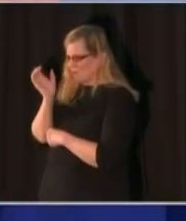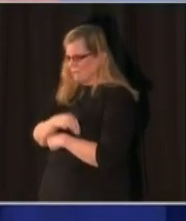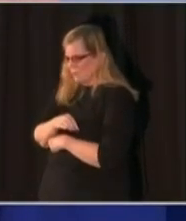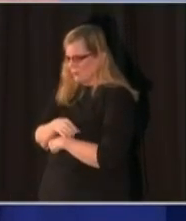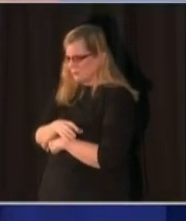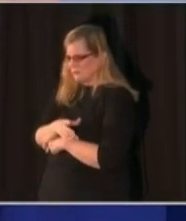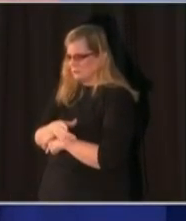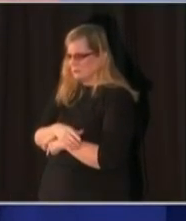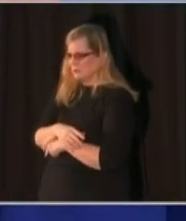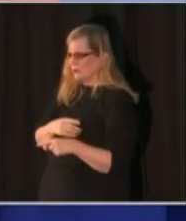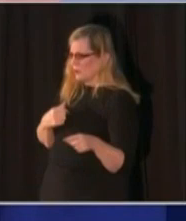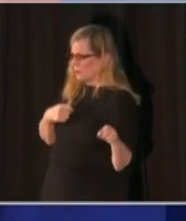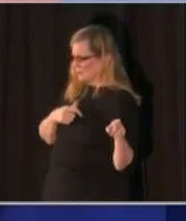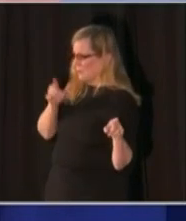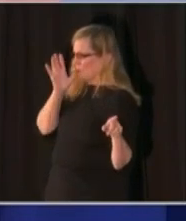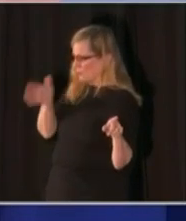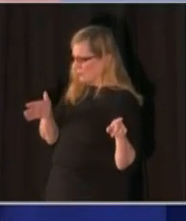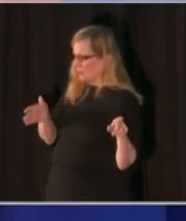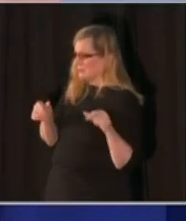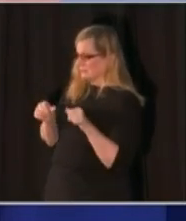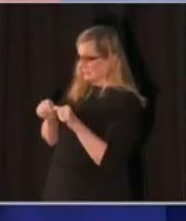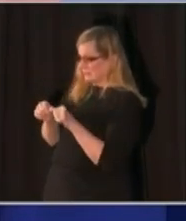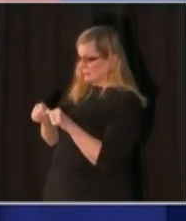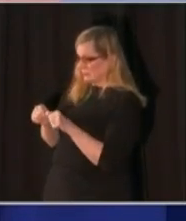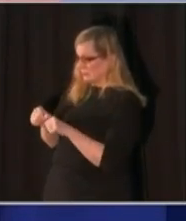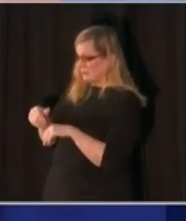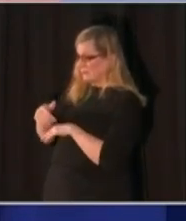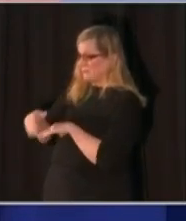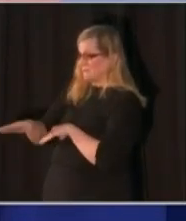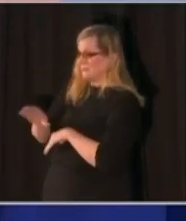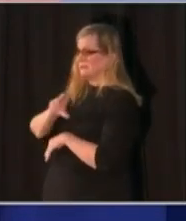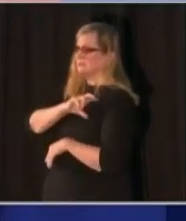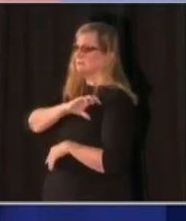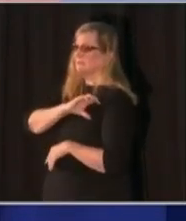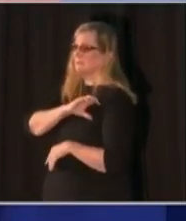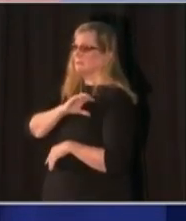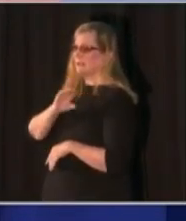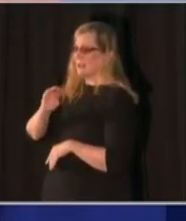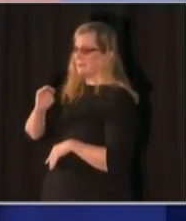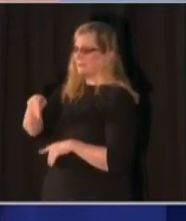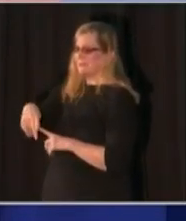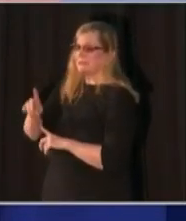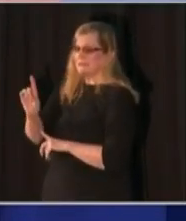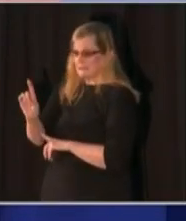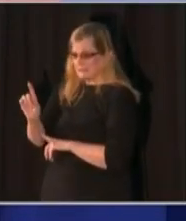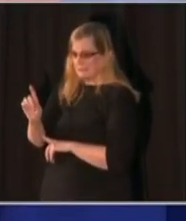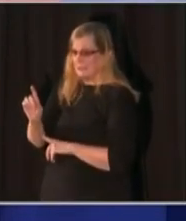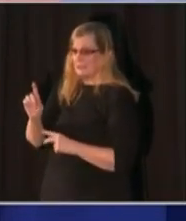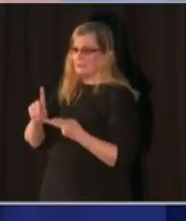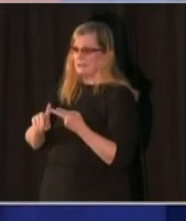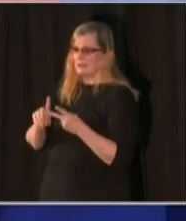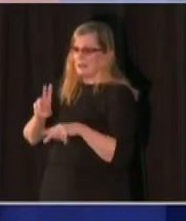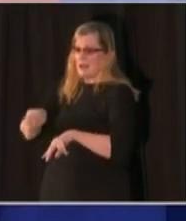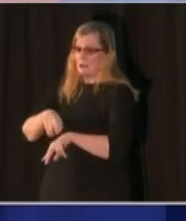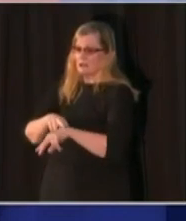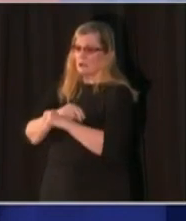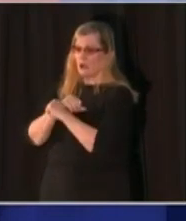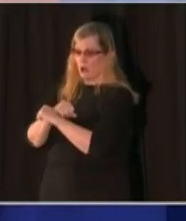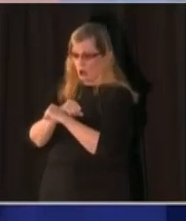deploying, continuing to deploy MPD and the National Guard around our fresh food markets and food